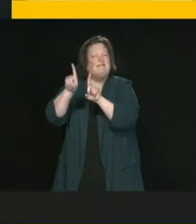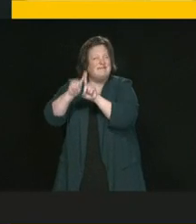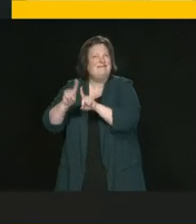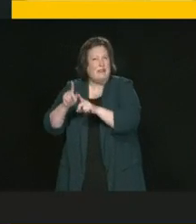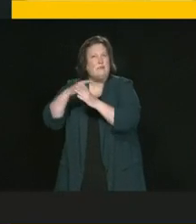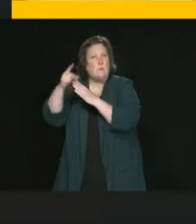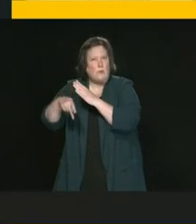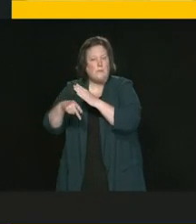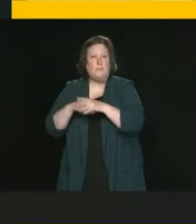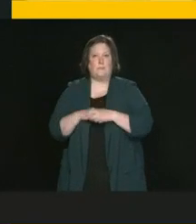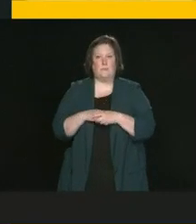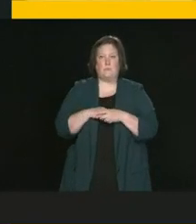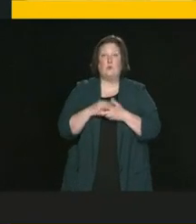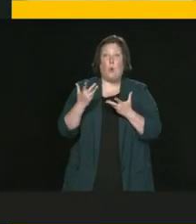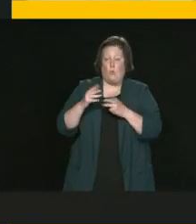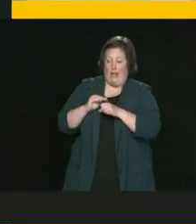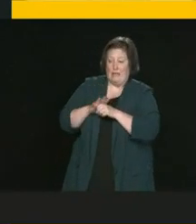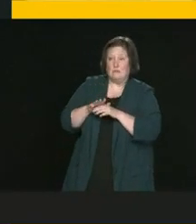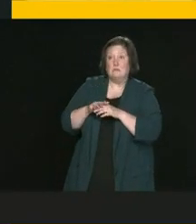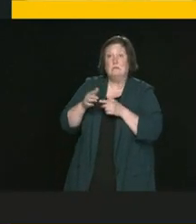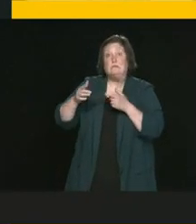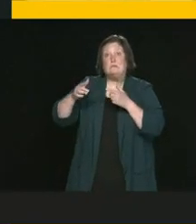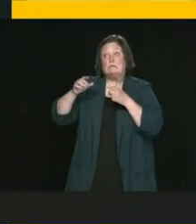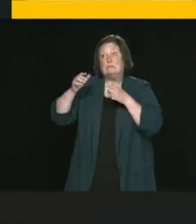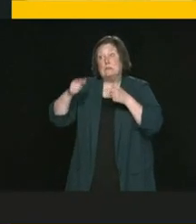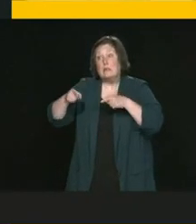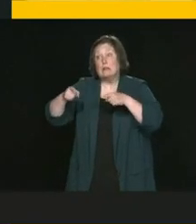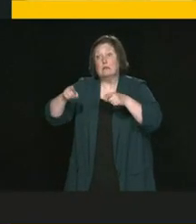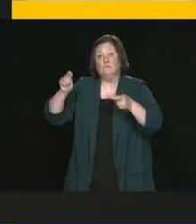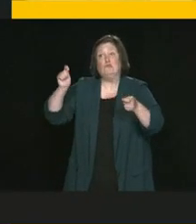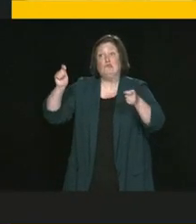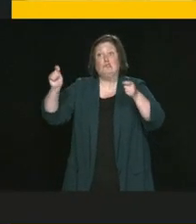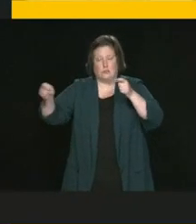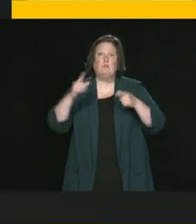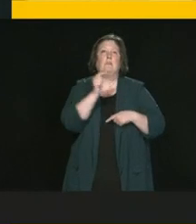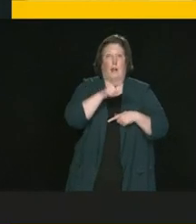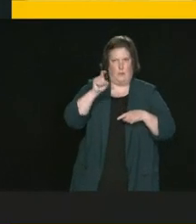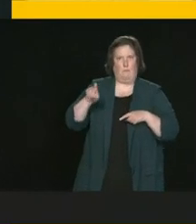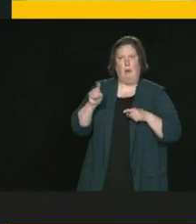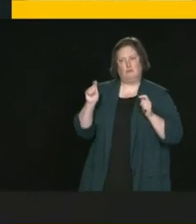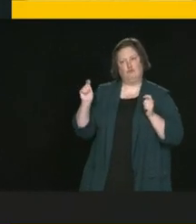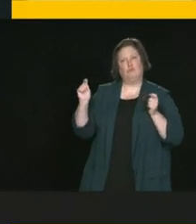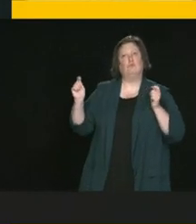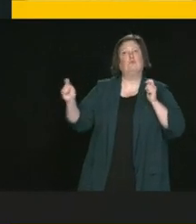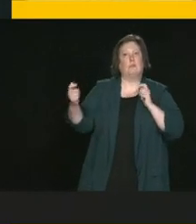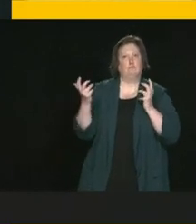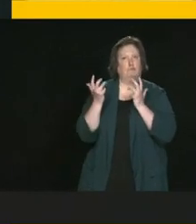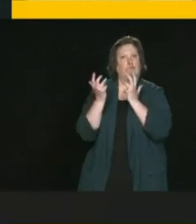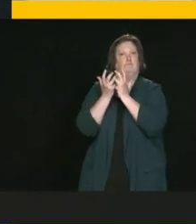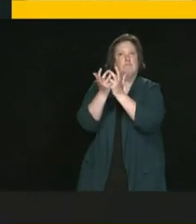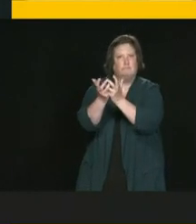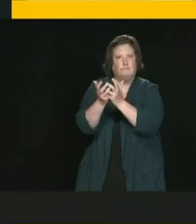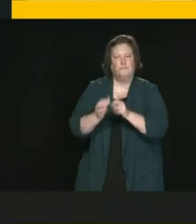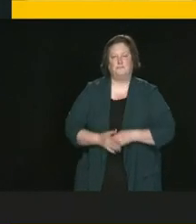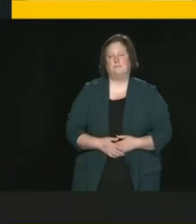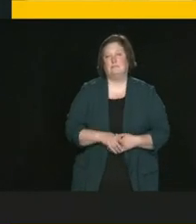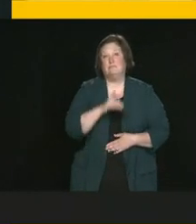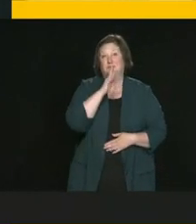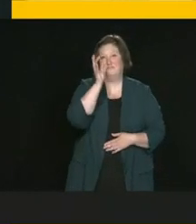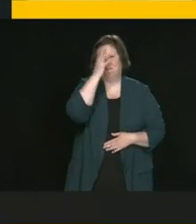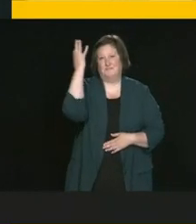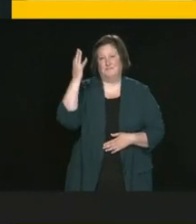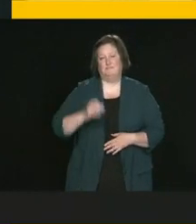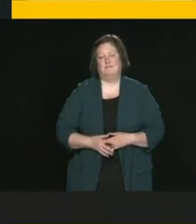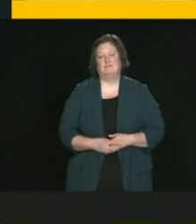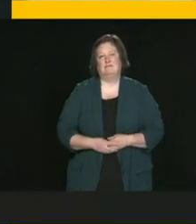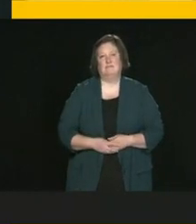response evolve with it. And that's what we're going to keep doing. Dès le début de la crise, Since this